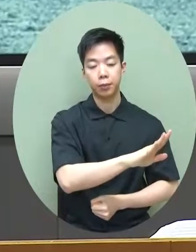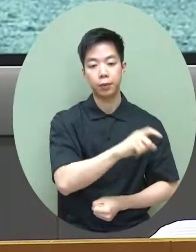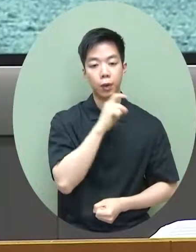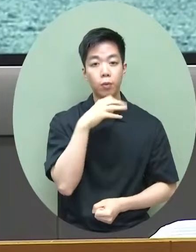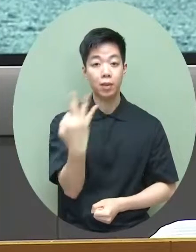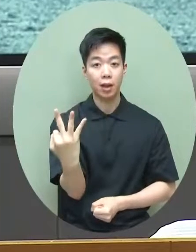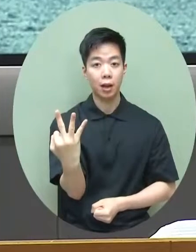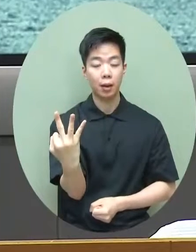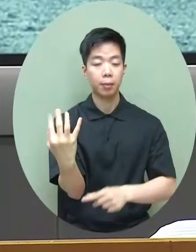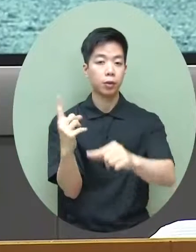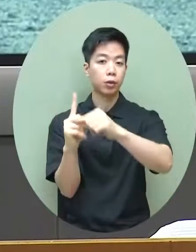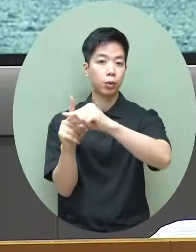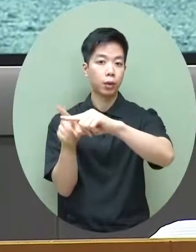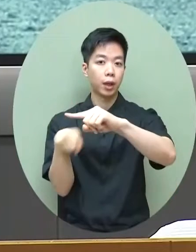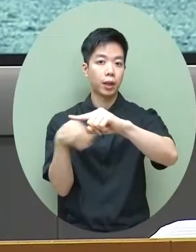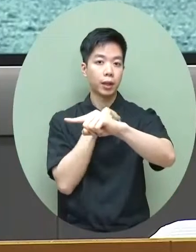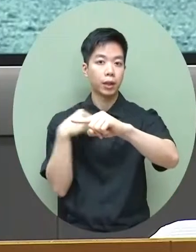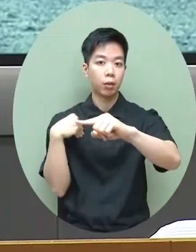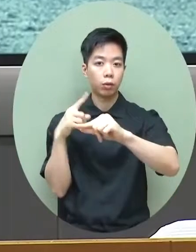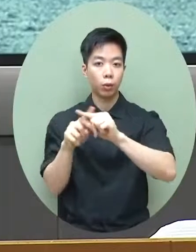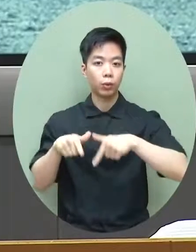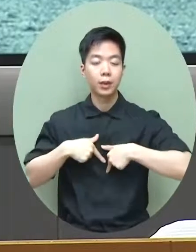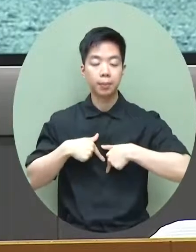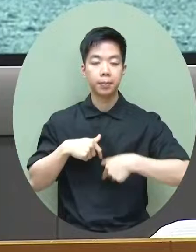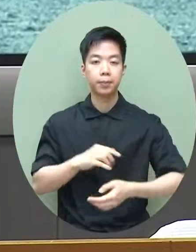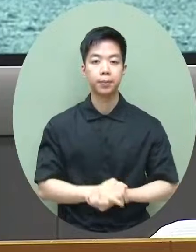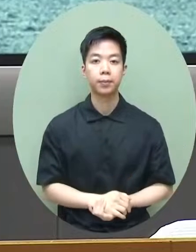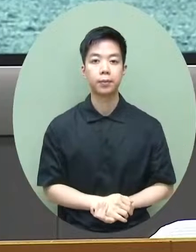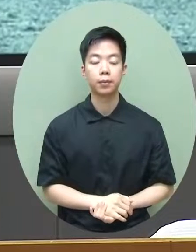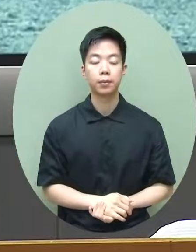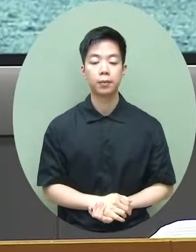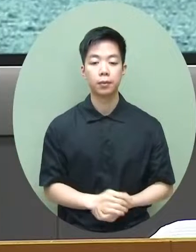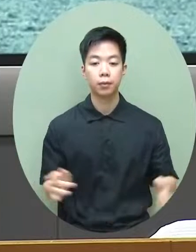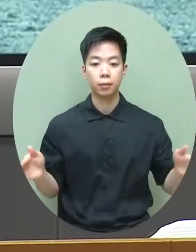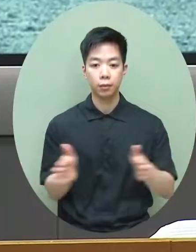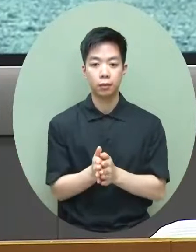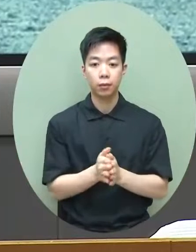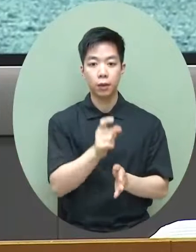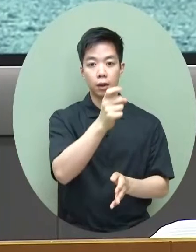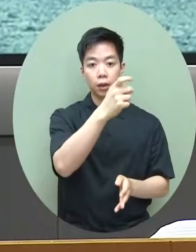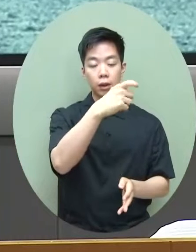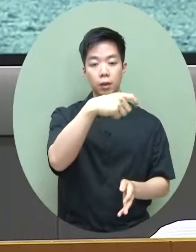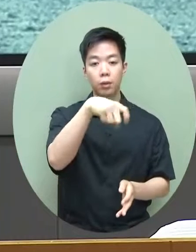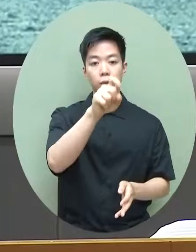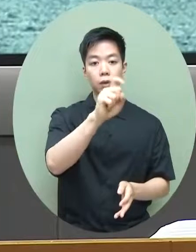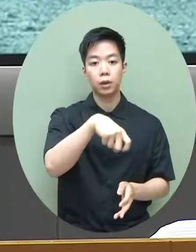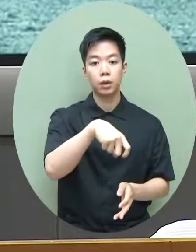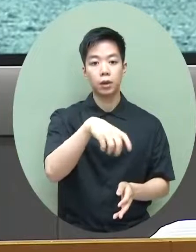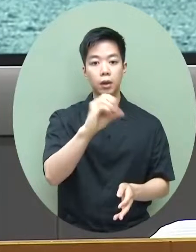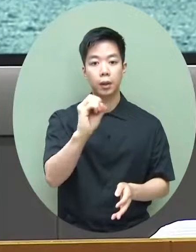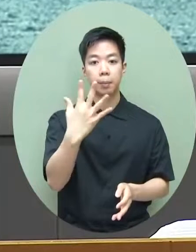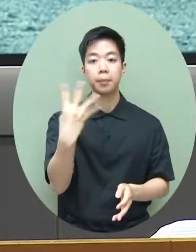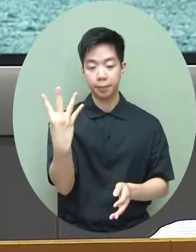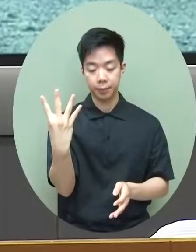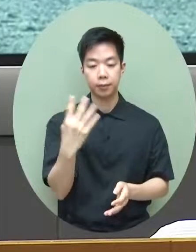forensic pathologists and also others reported by the Chinese University Hospital.